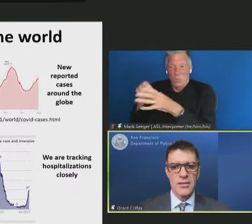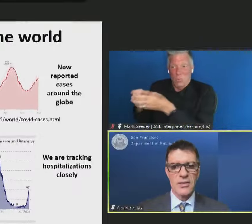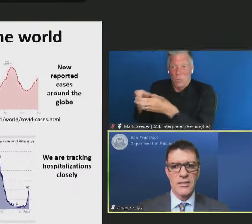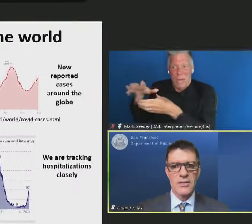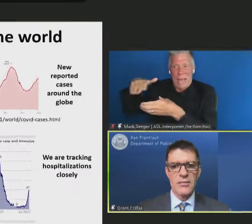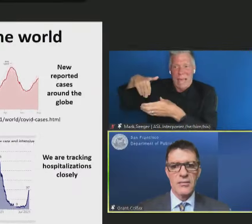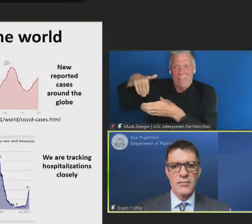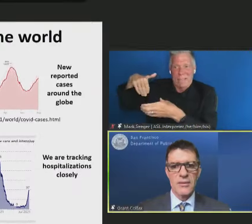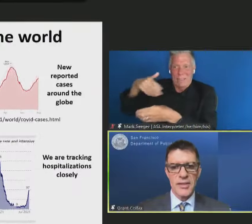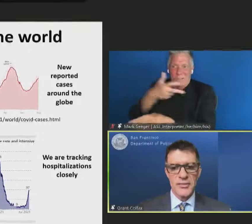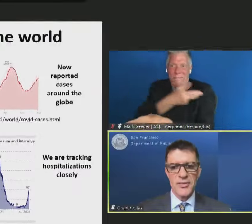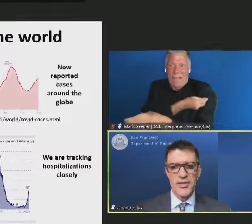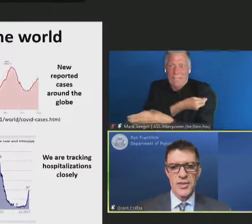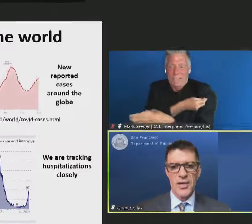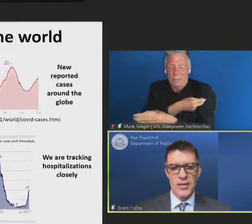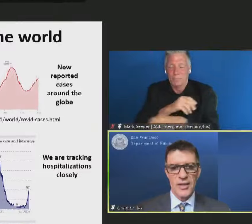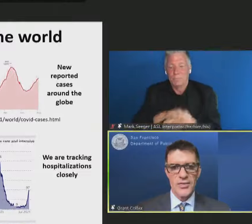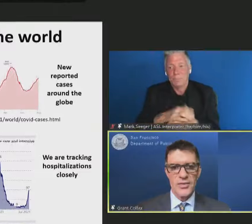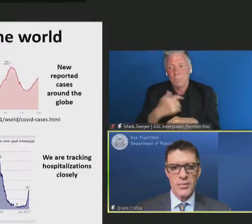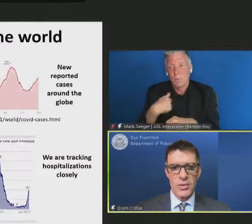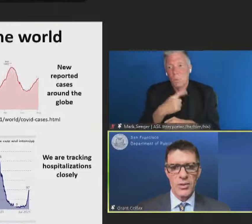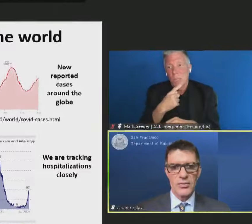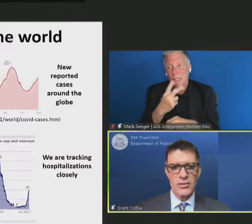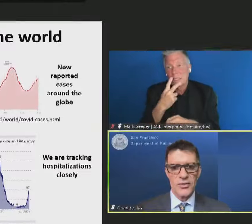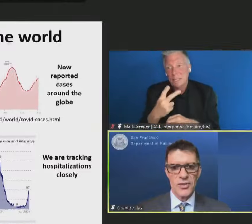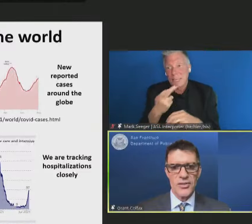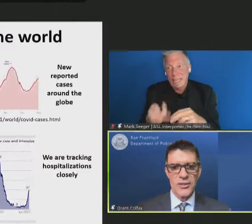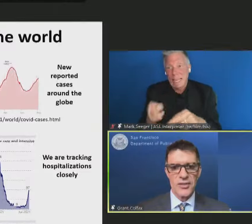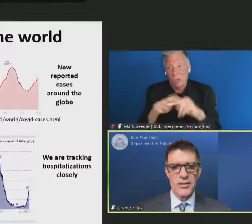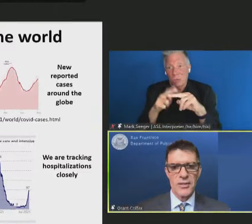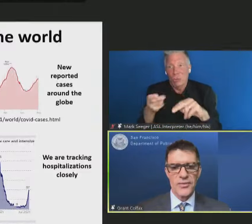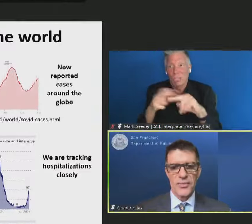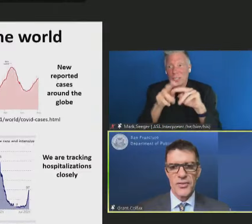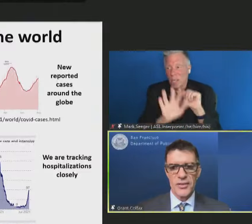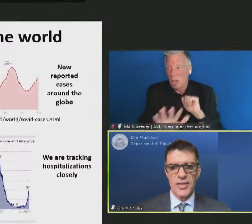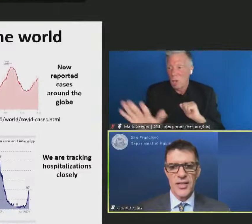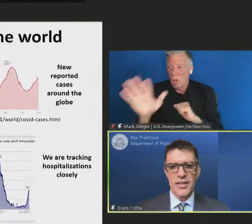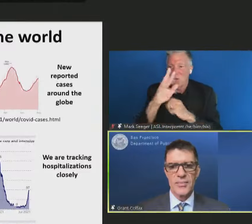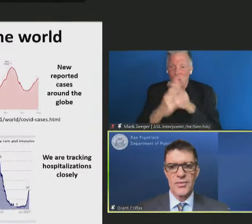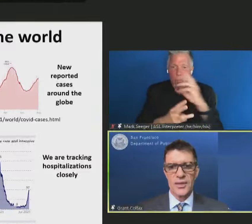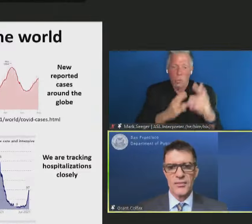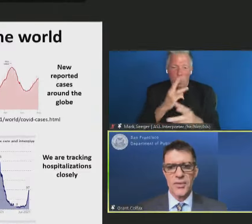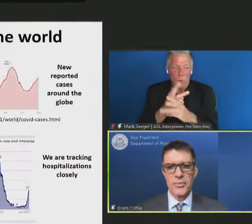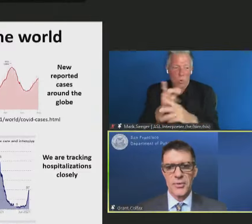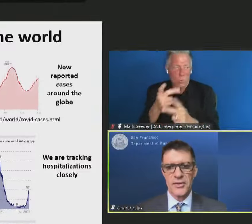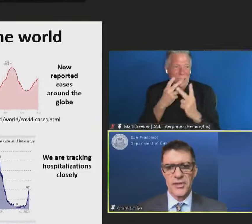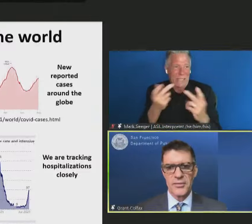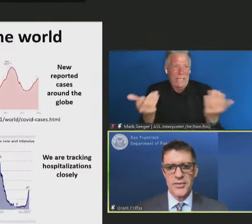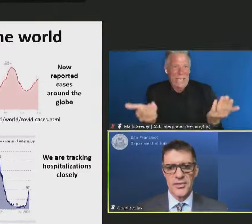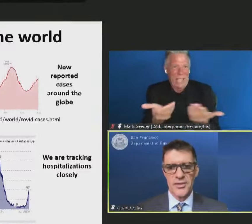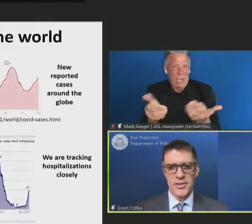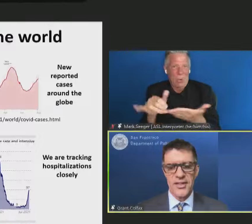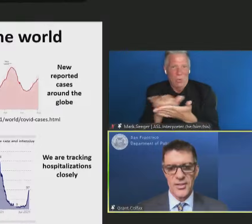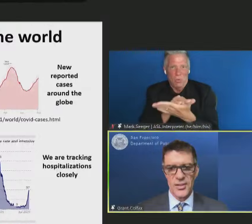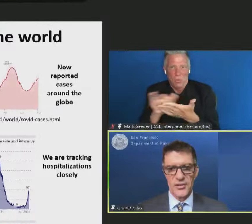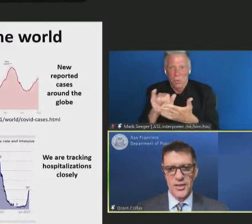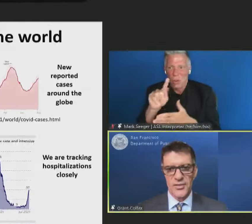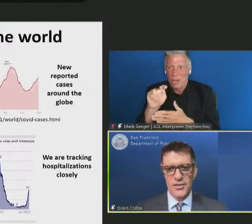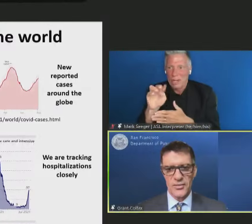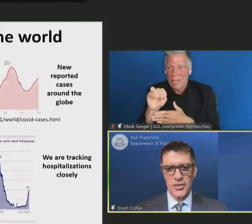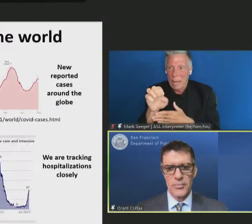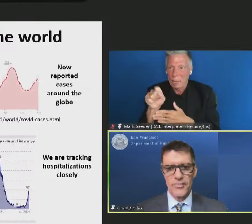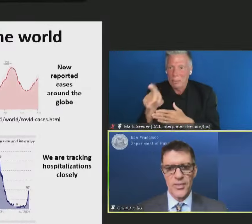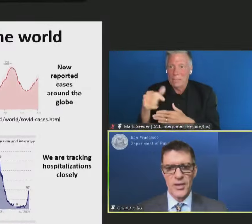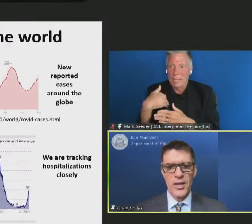seeing increases across the world. You see here from the New York Times, the reported increases in cases across